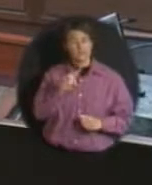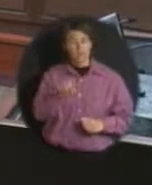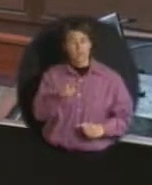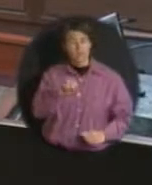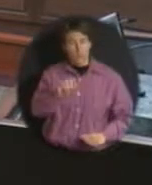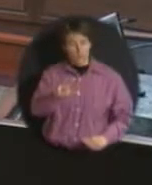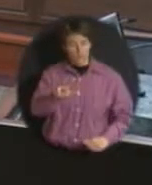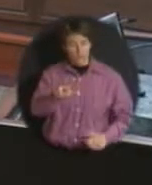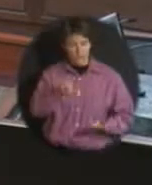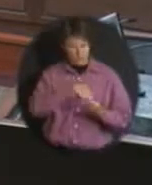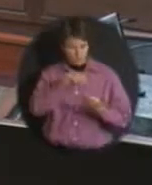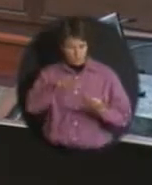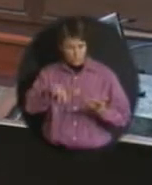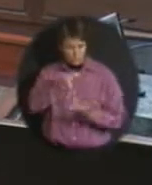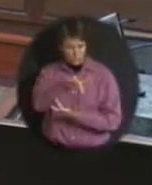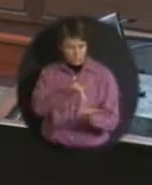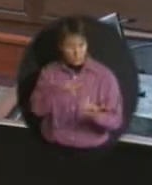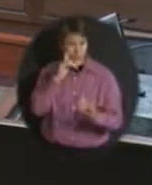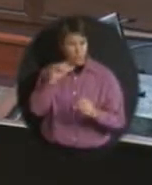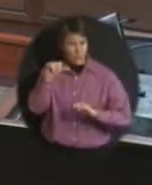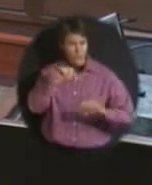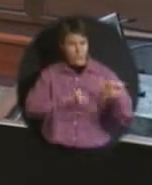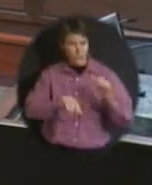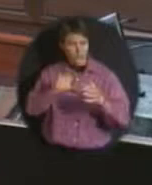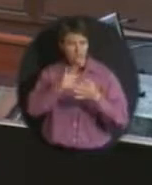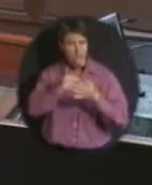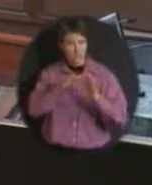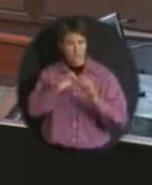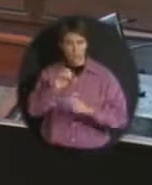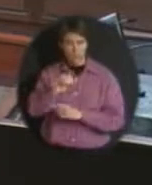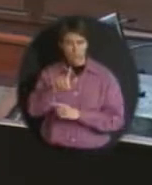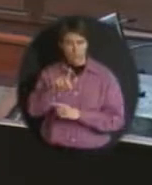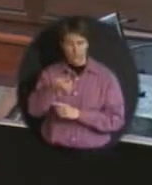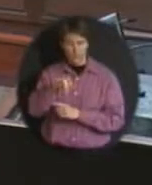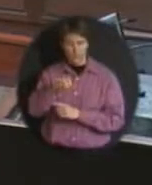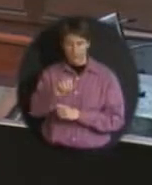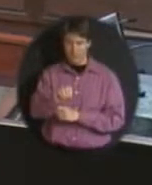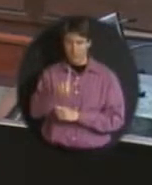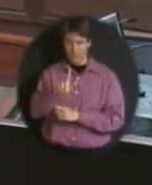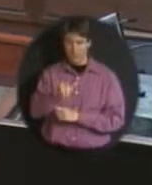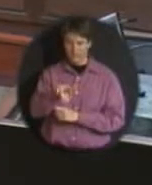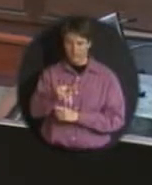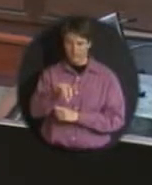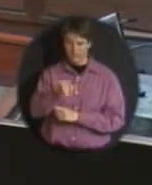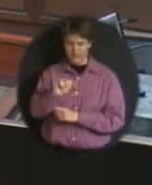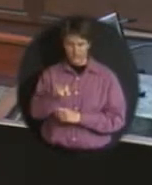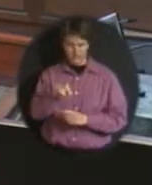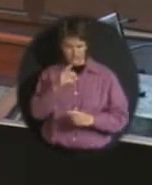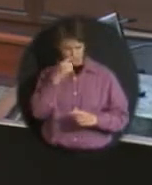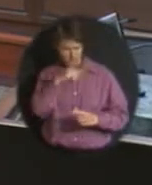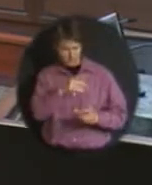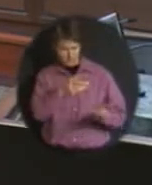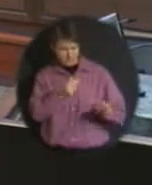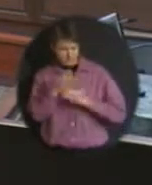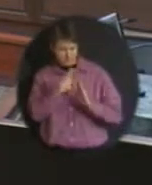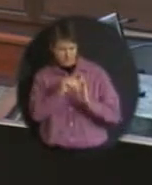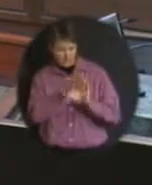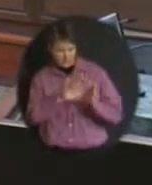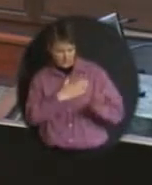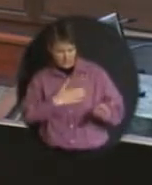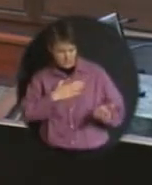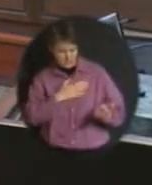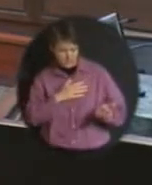7.03 is a student trip for the Science and Olympiad for Olathe and North to Orlando. Dr. Barry, could you give us the board a little background on that? I think Dr. Shirk